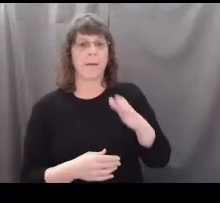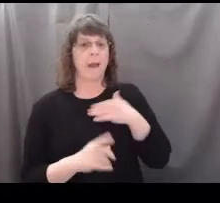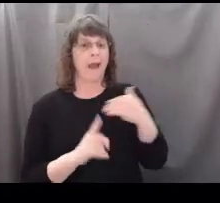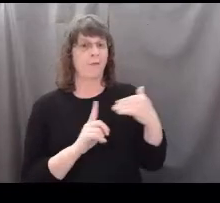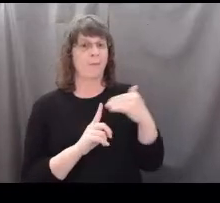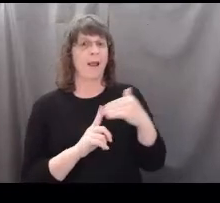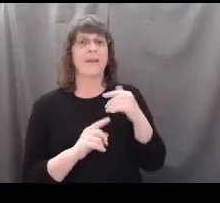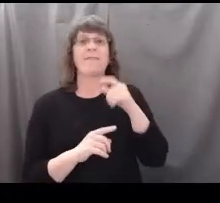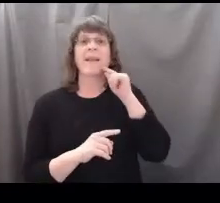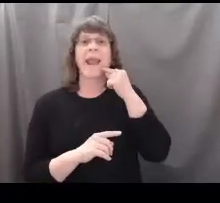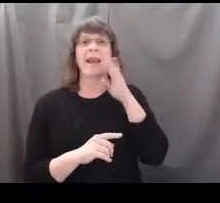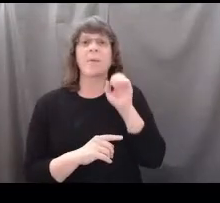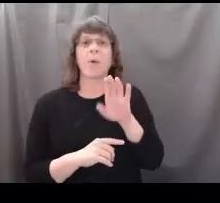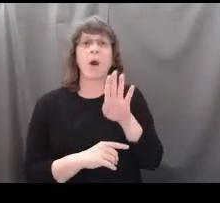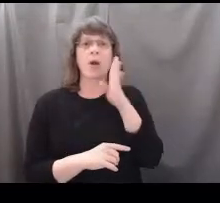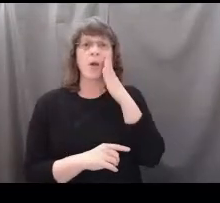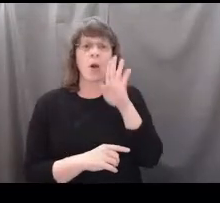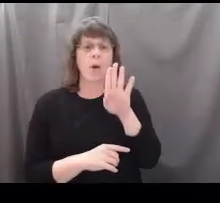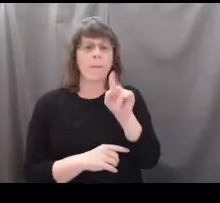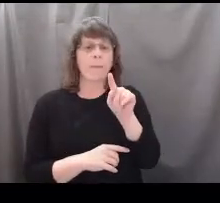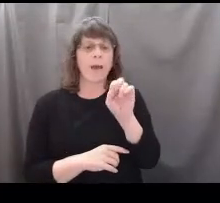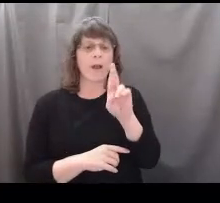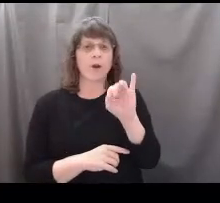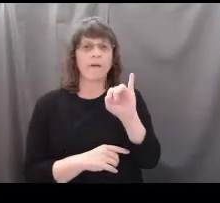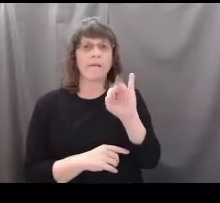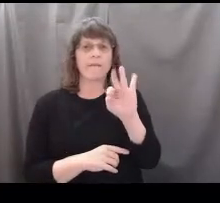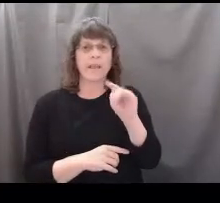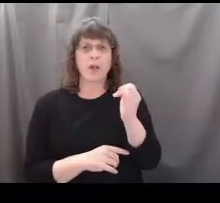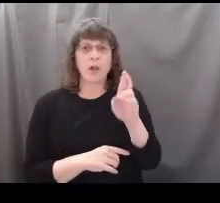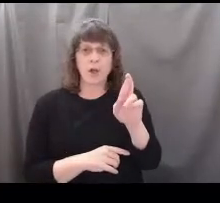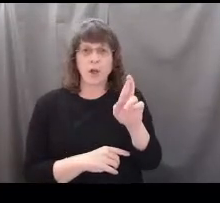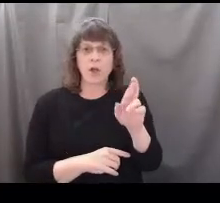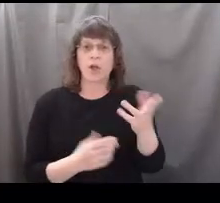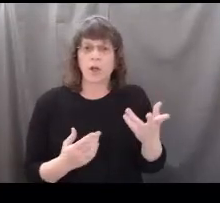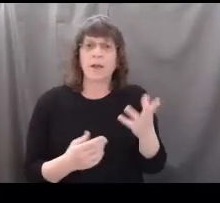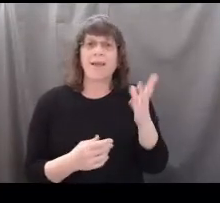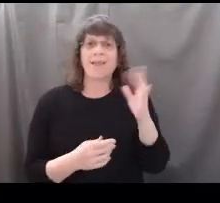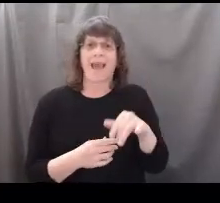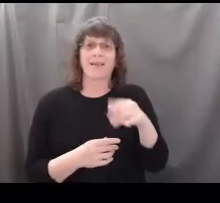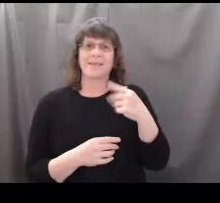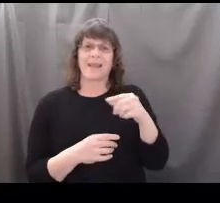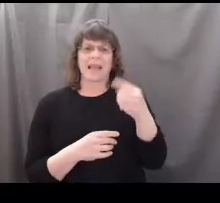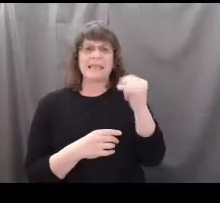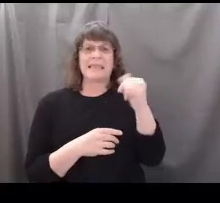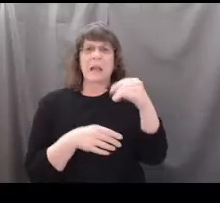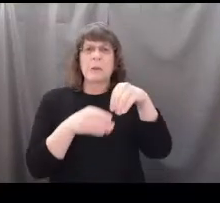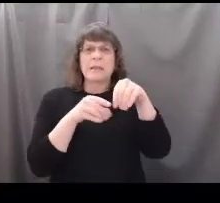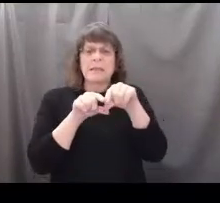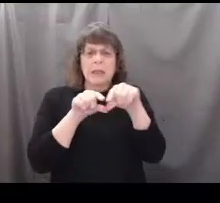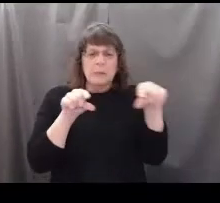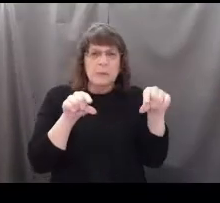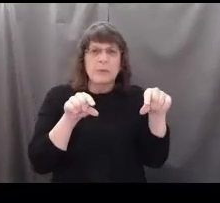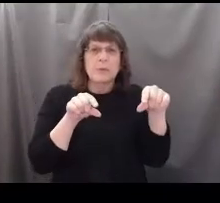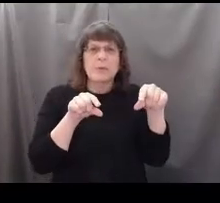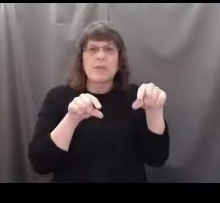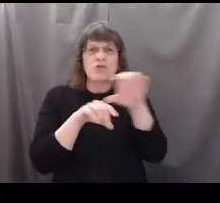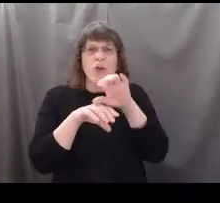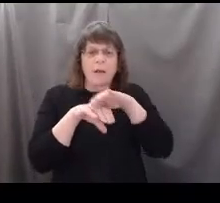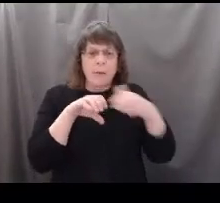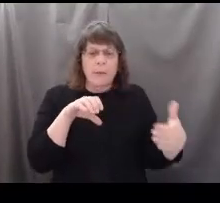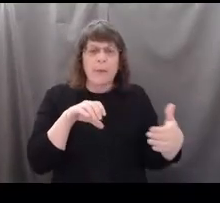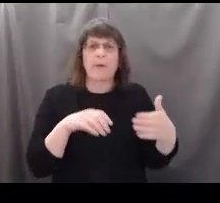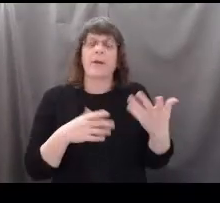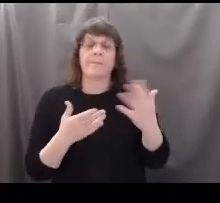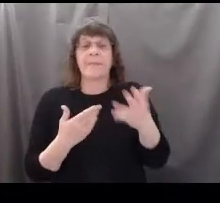candy bar because of all the layers. So it can remind you of whatever. It's just cool to make those